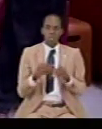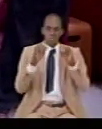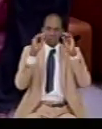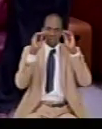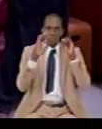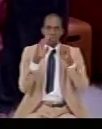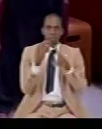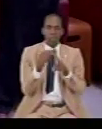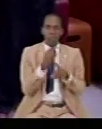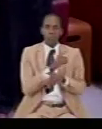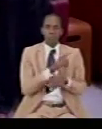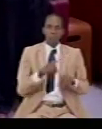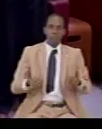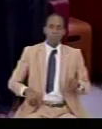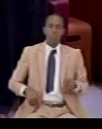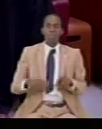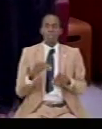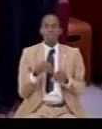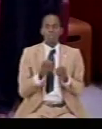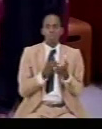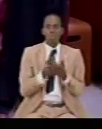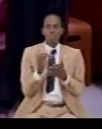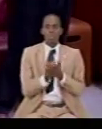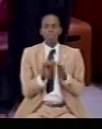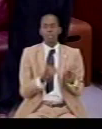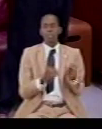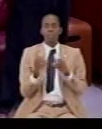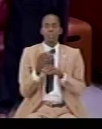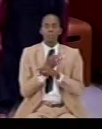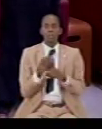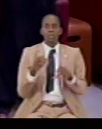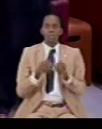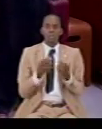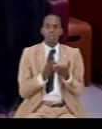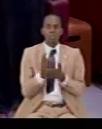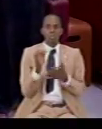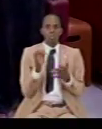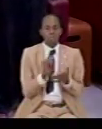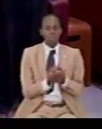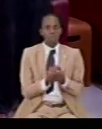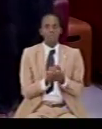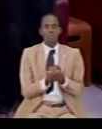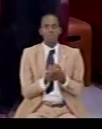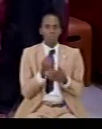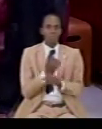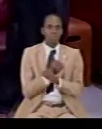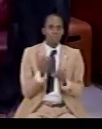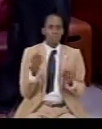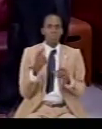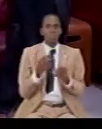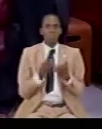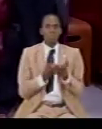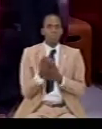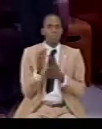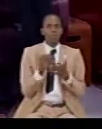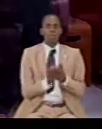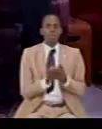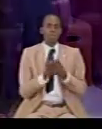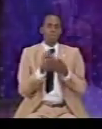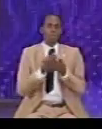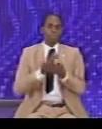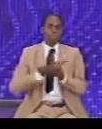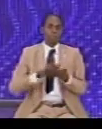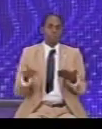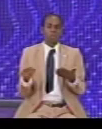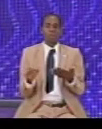truth that sets free, the truth that fortifies, the truth that sanctifies. Lord,